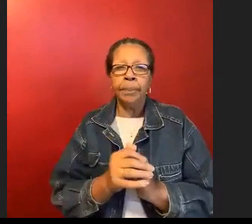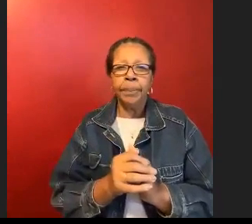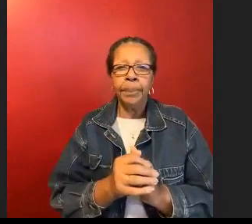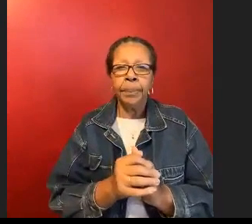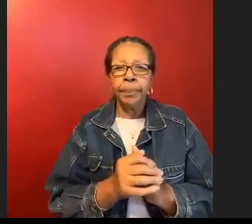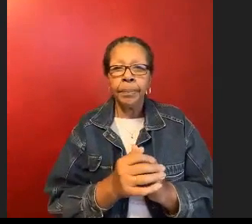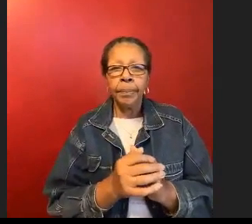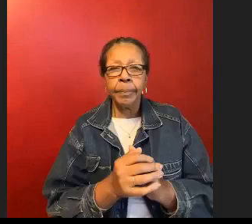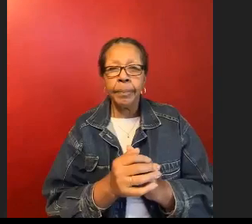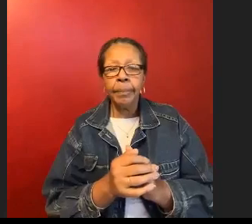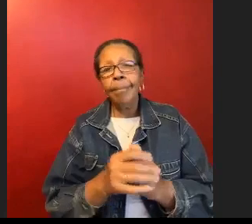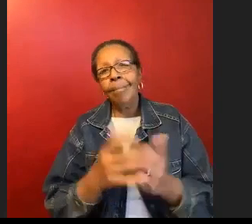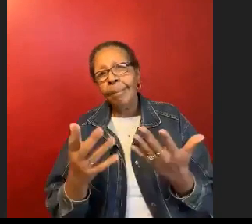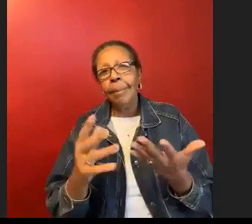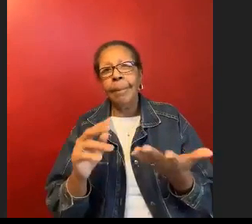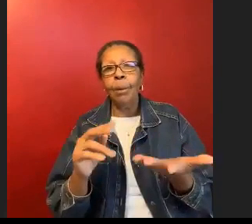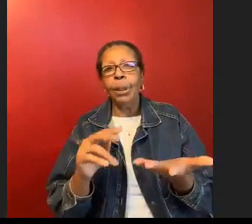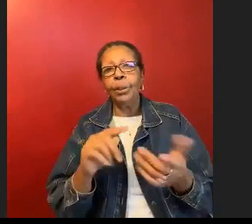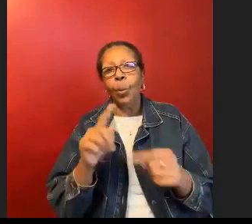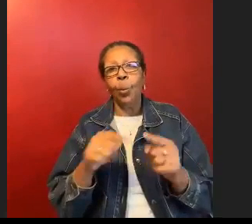oh, well, Didymus meant doubting.